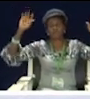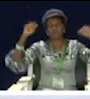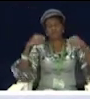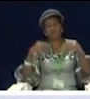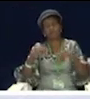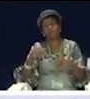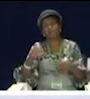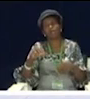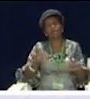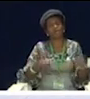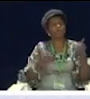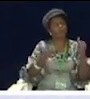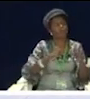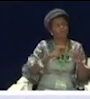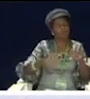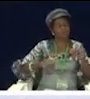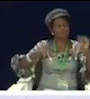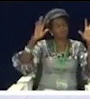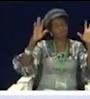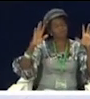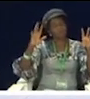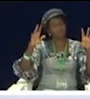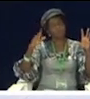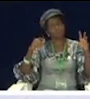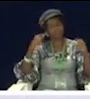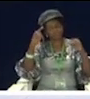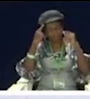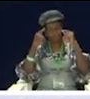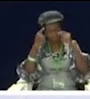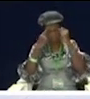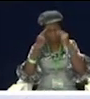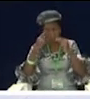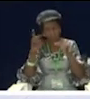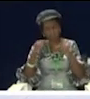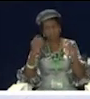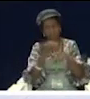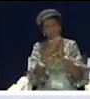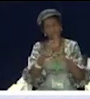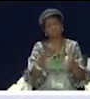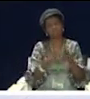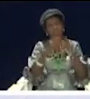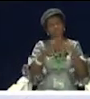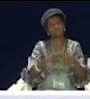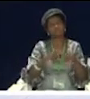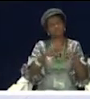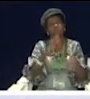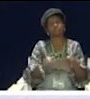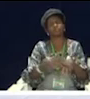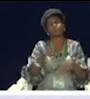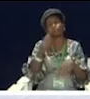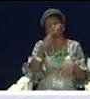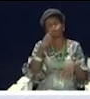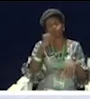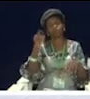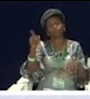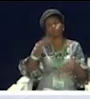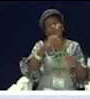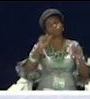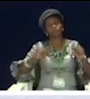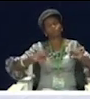How can I surrender? I still be considered a winner. No. It depends on who you surrender to.